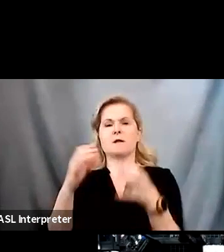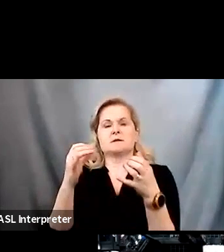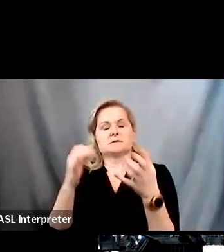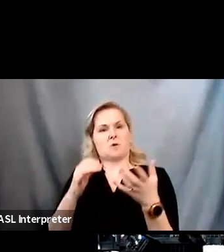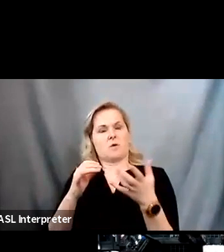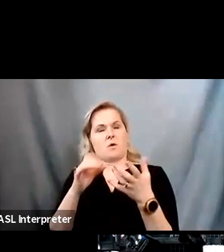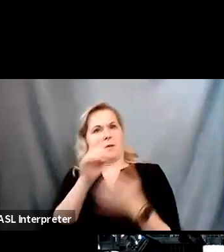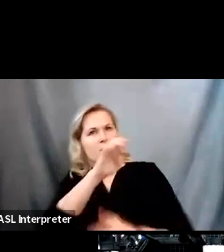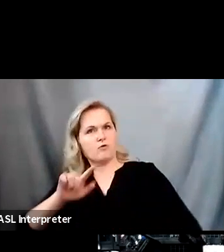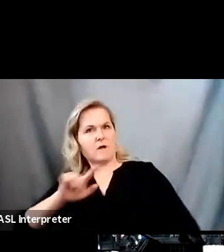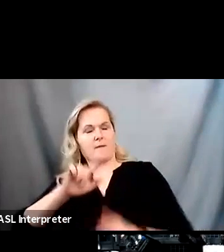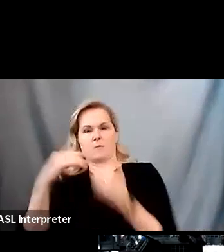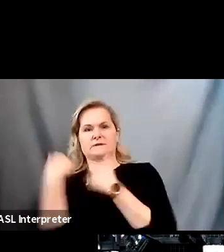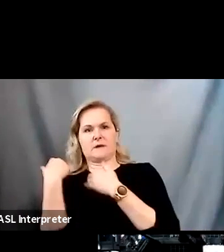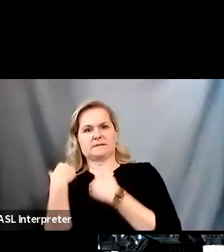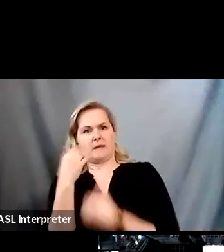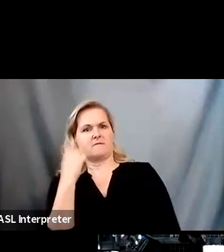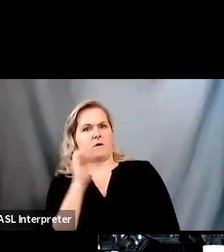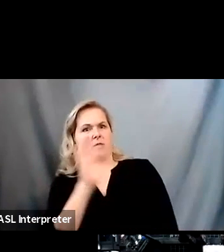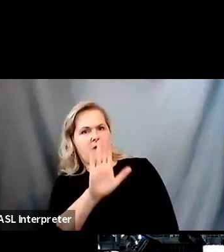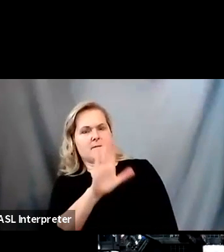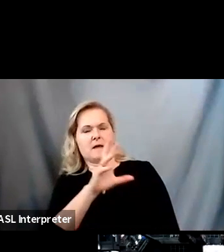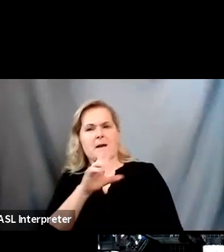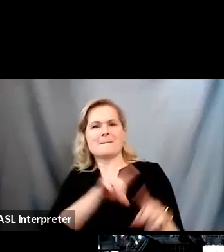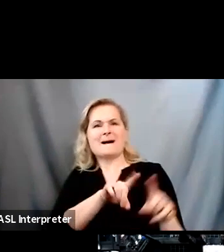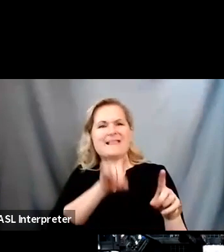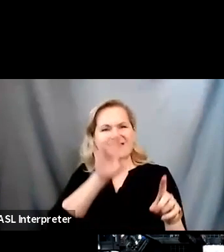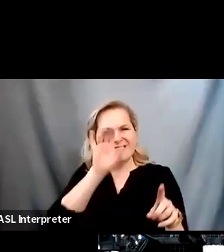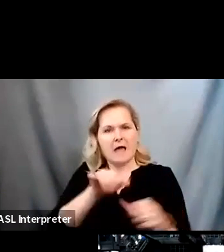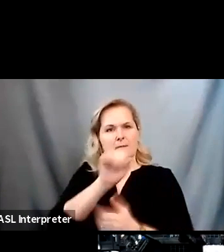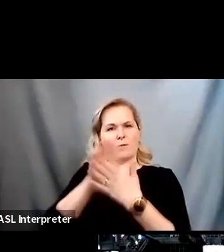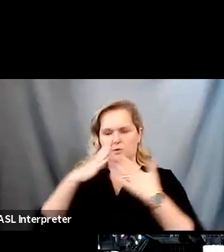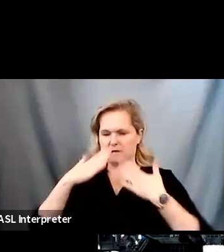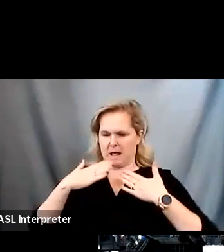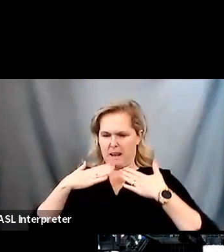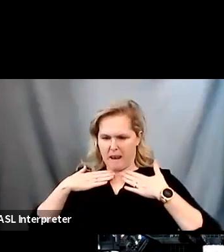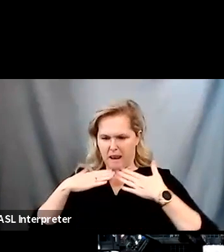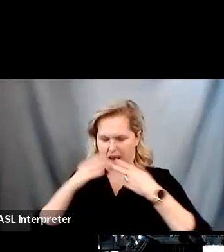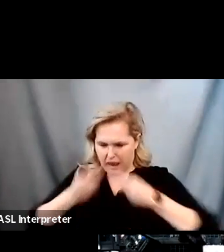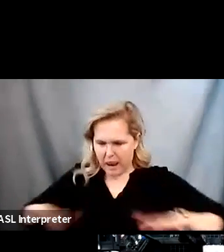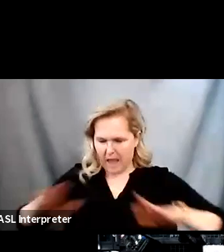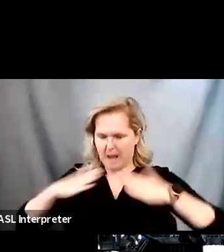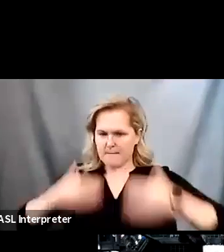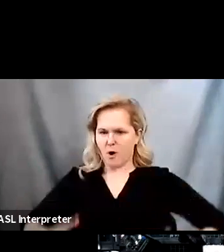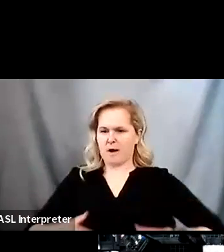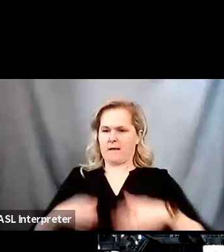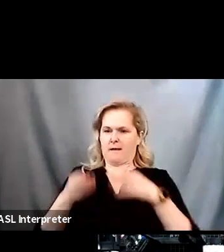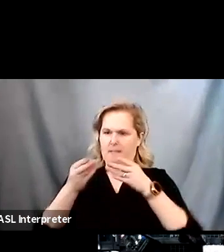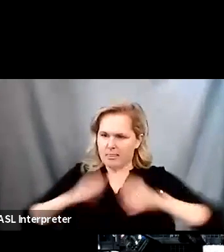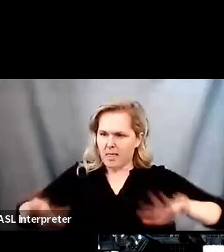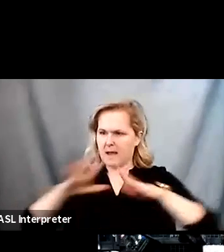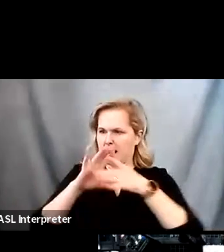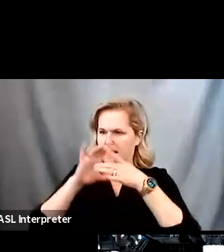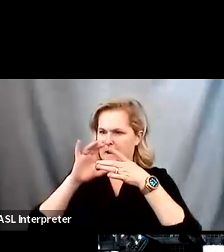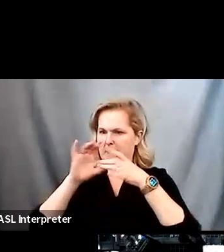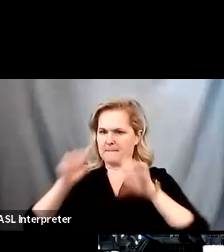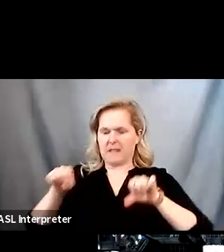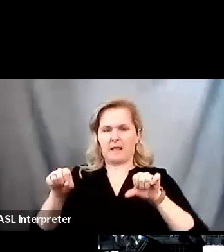And so in that way, land and body, land and access, land and ability are intimately